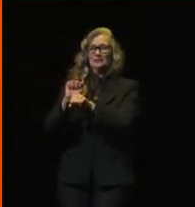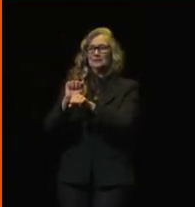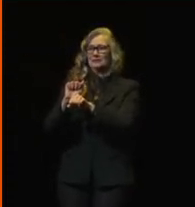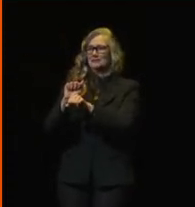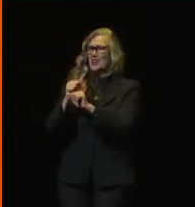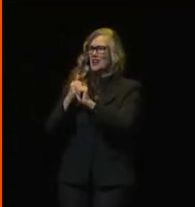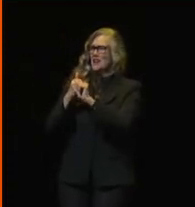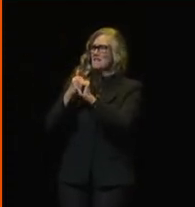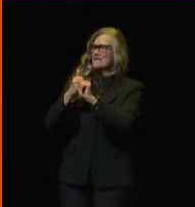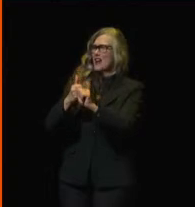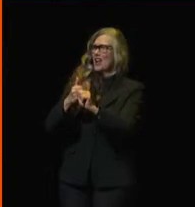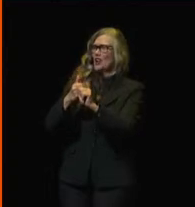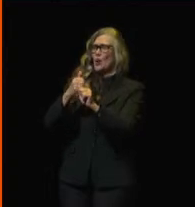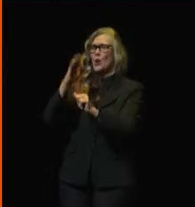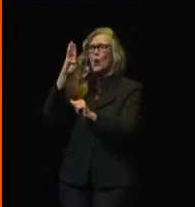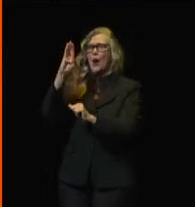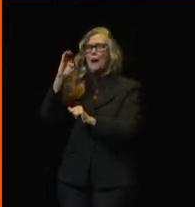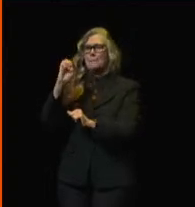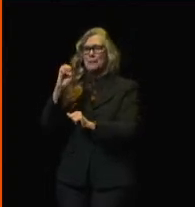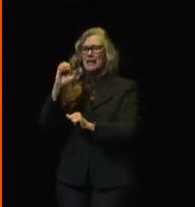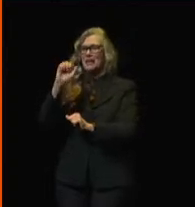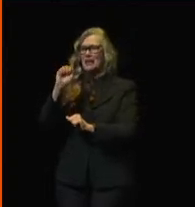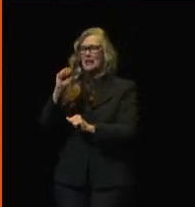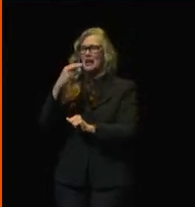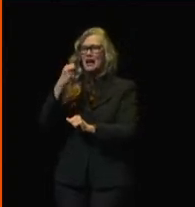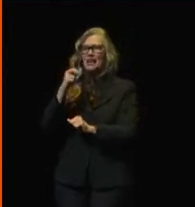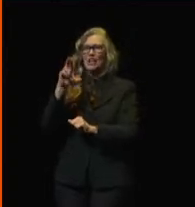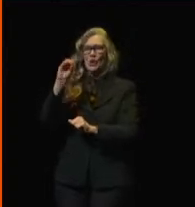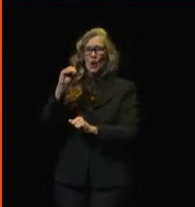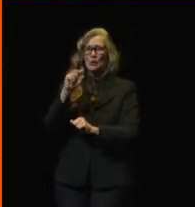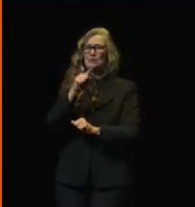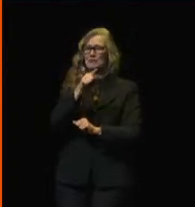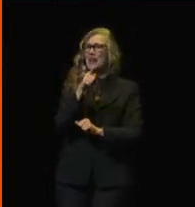want us to go out and expose the scam of Medicare disadvantage.